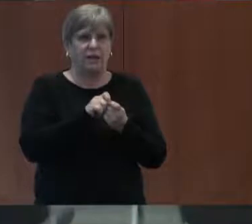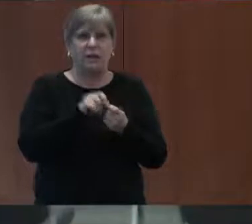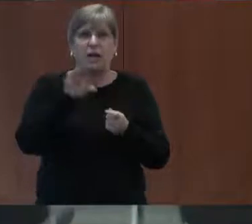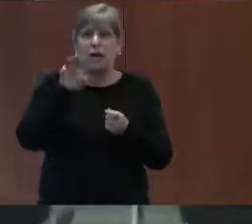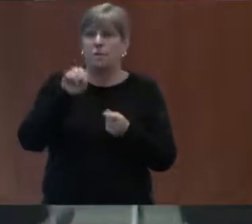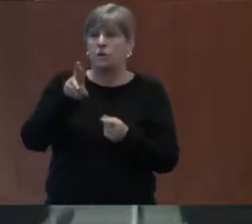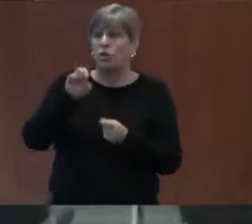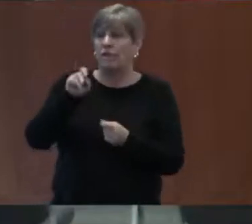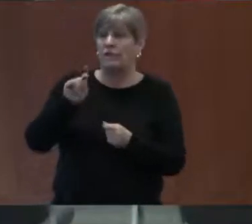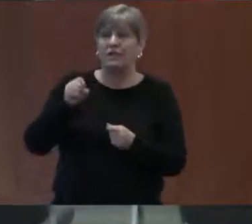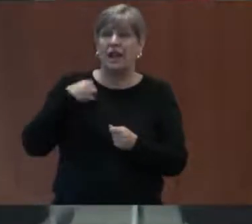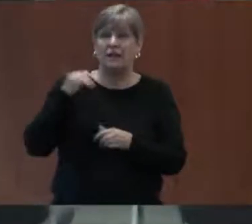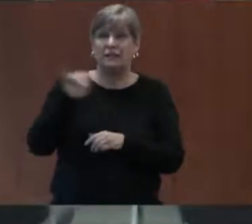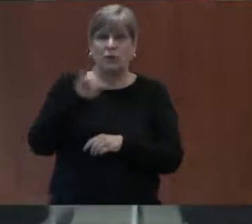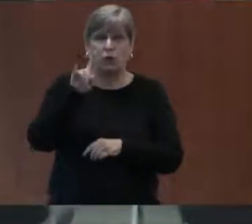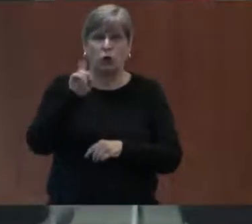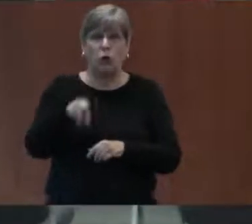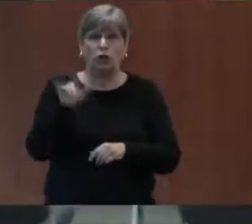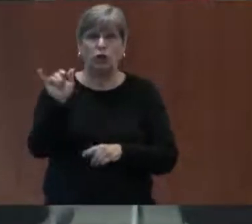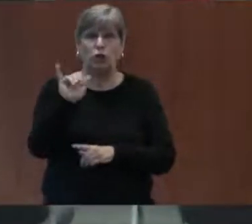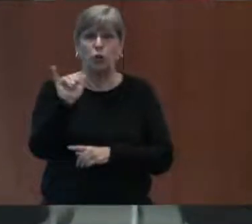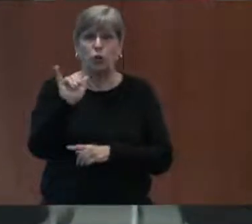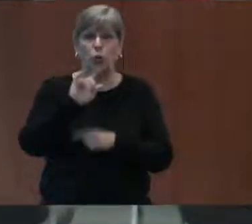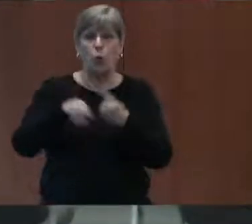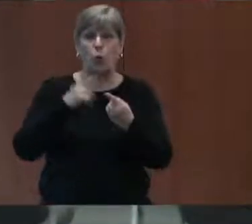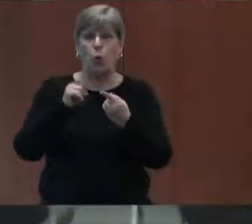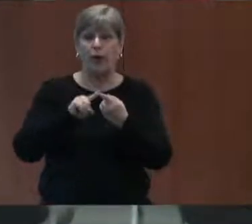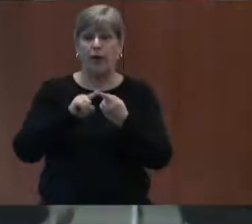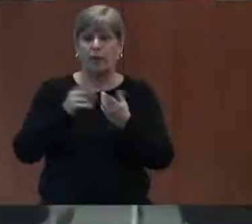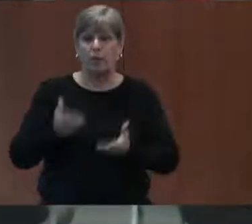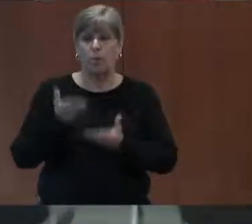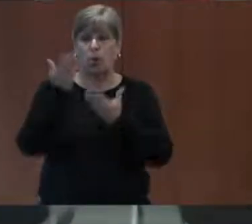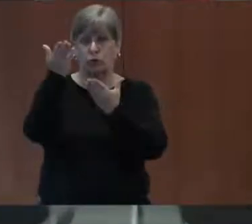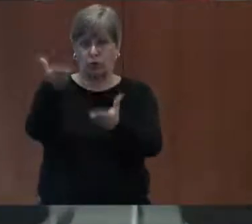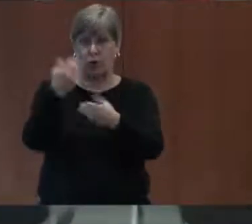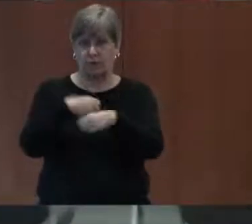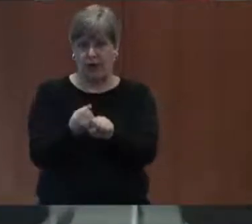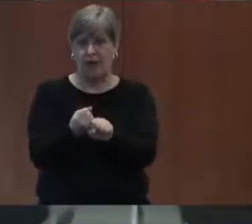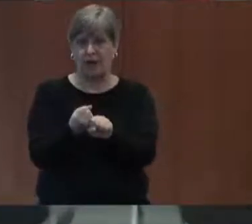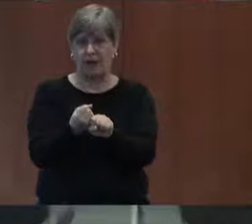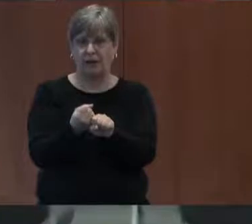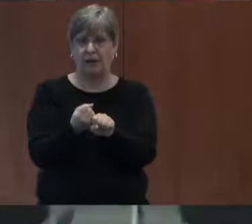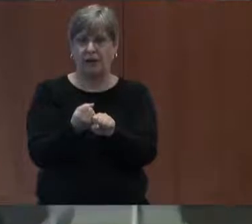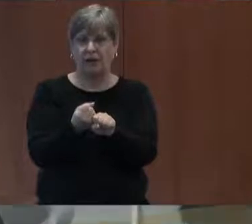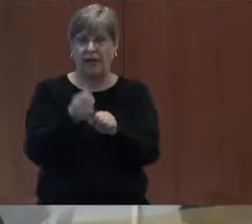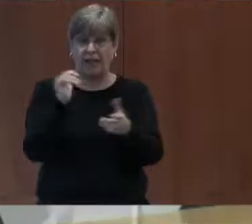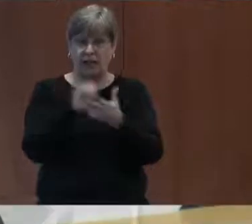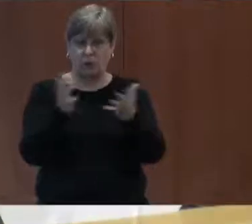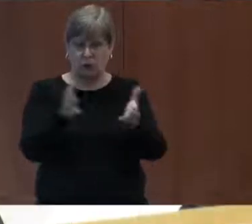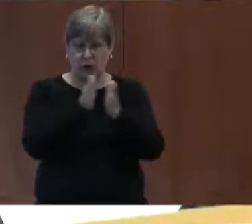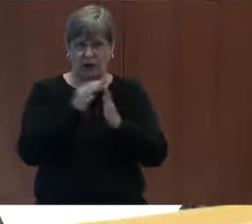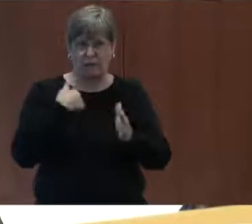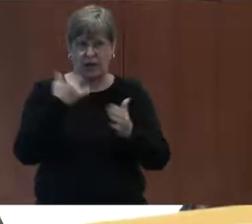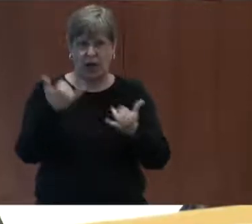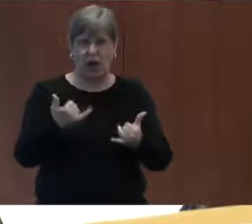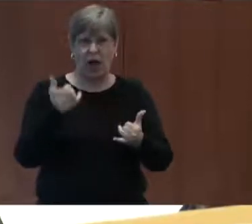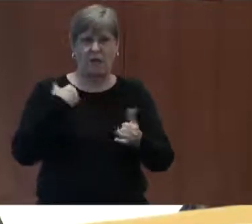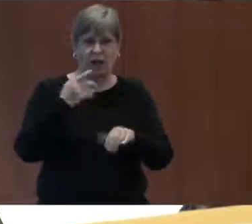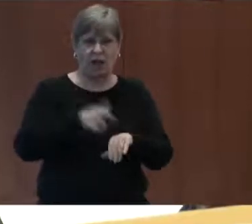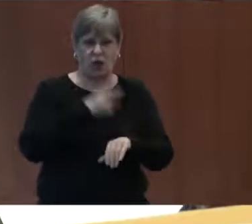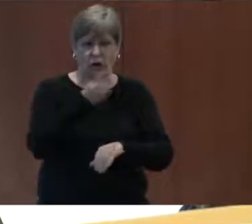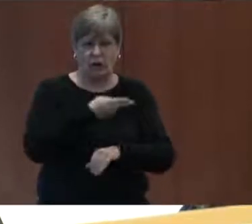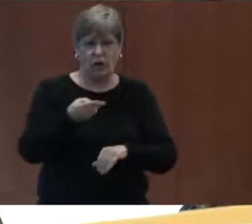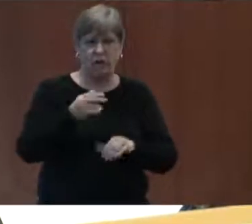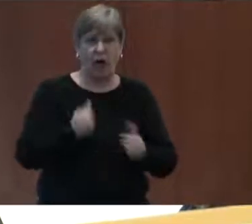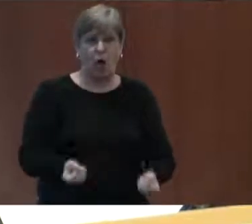I had similar questions when the proposal first came up as to what you're asking. Now, I've got a long history of how